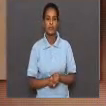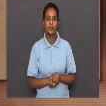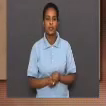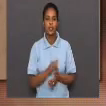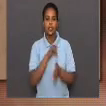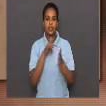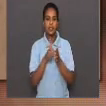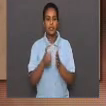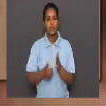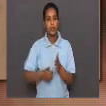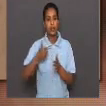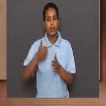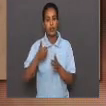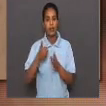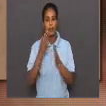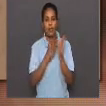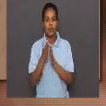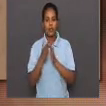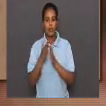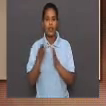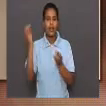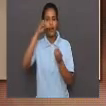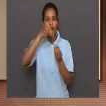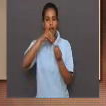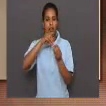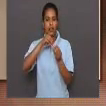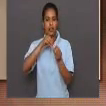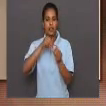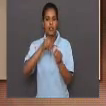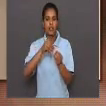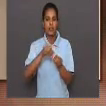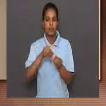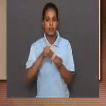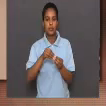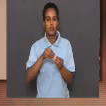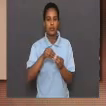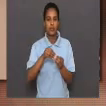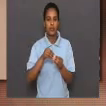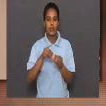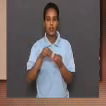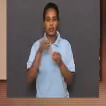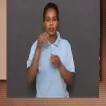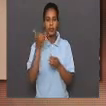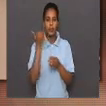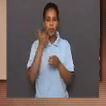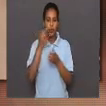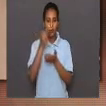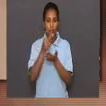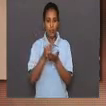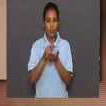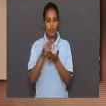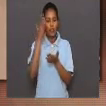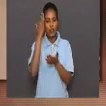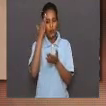is typically performed by adding the titrant from a burette into a